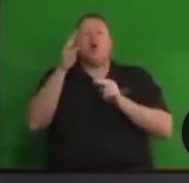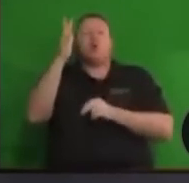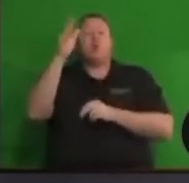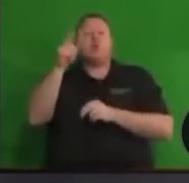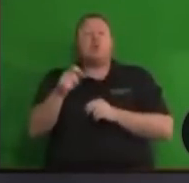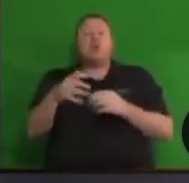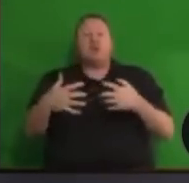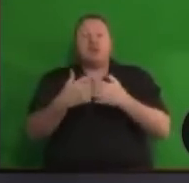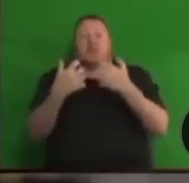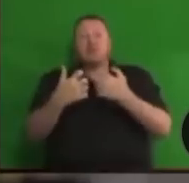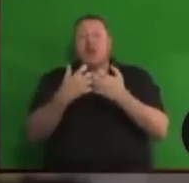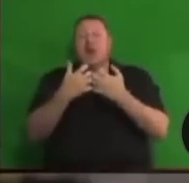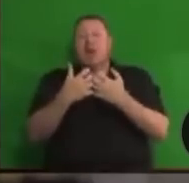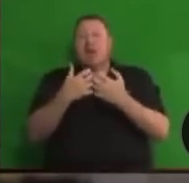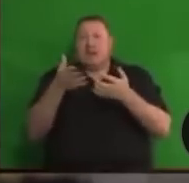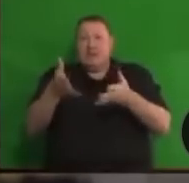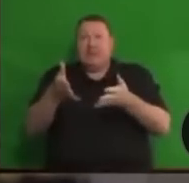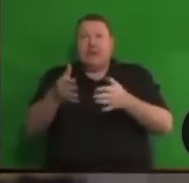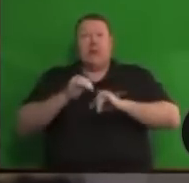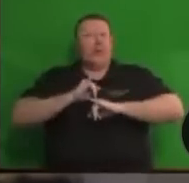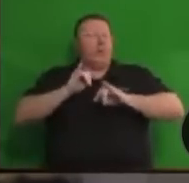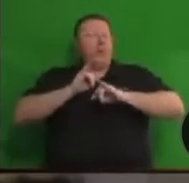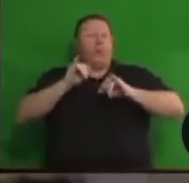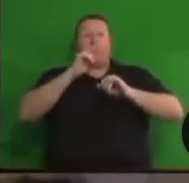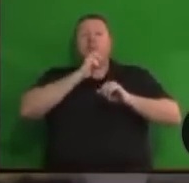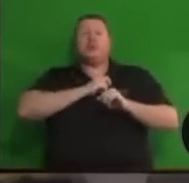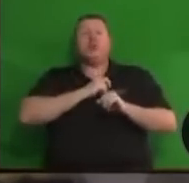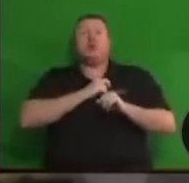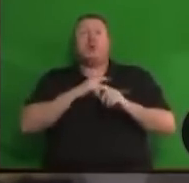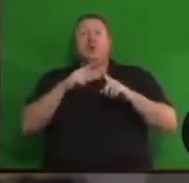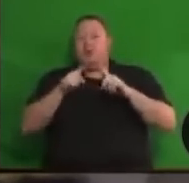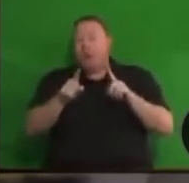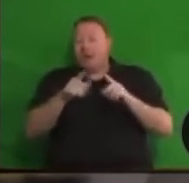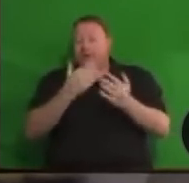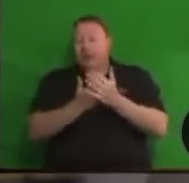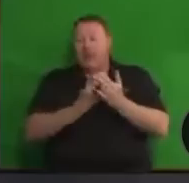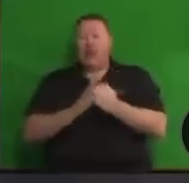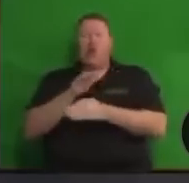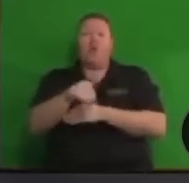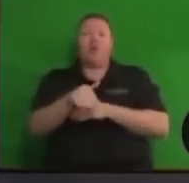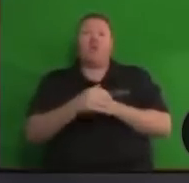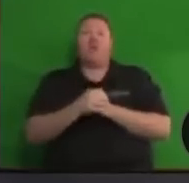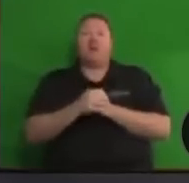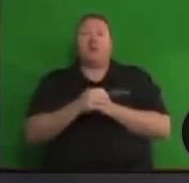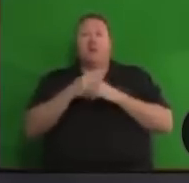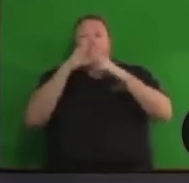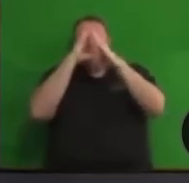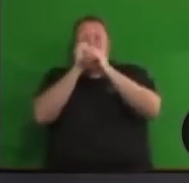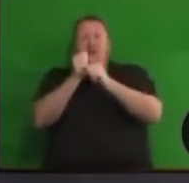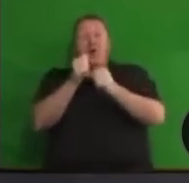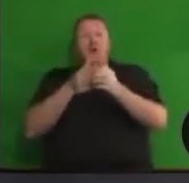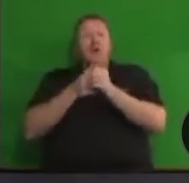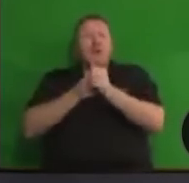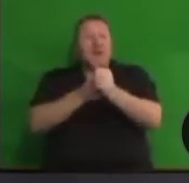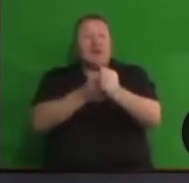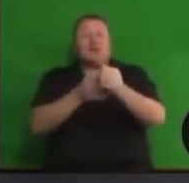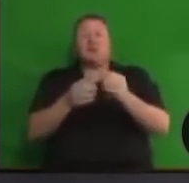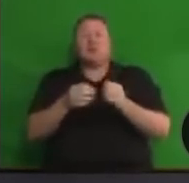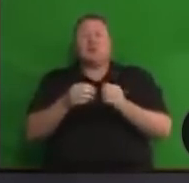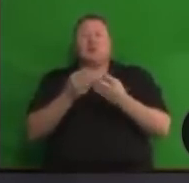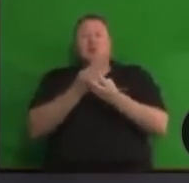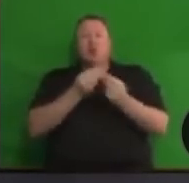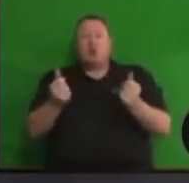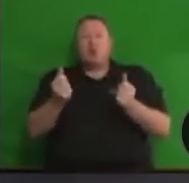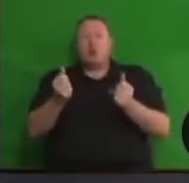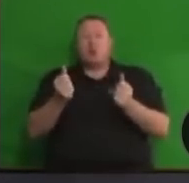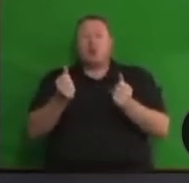the challenges before us are immense, but not insurmountable. With focused leadership, solutions-driven